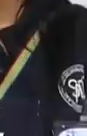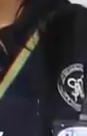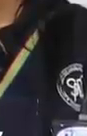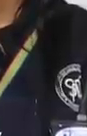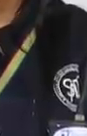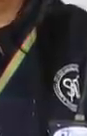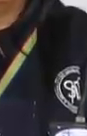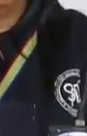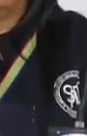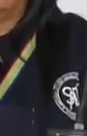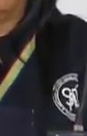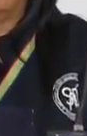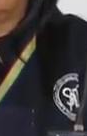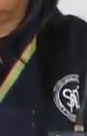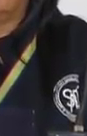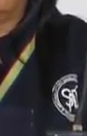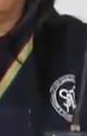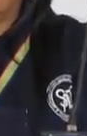our own template